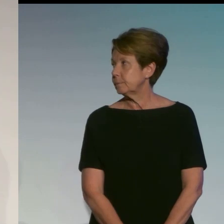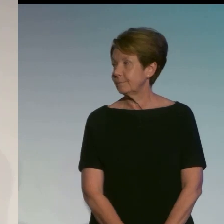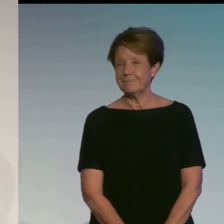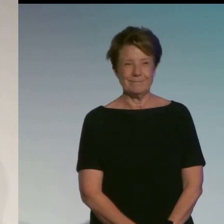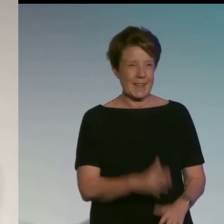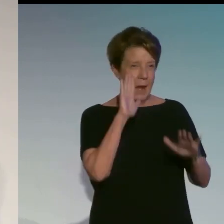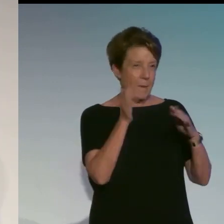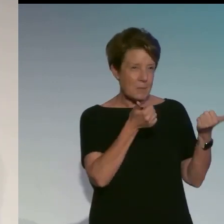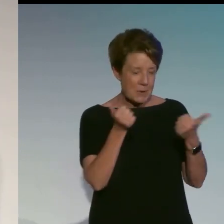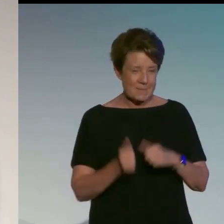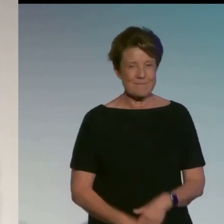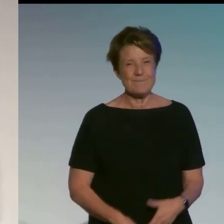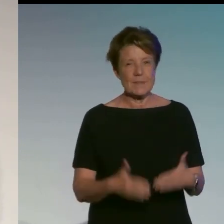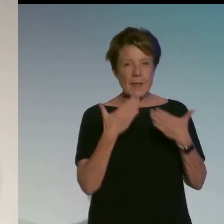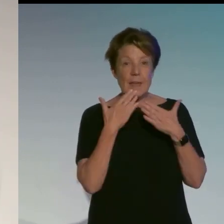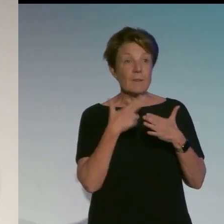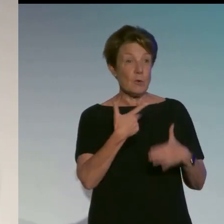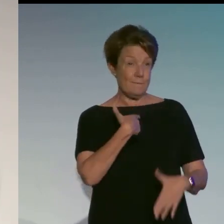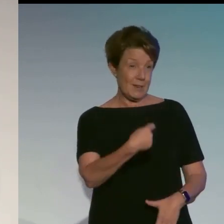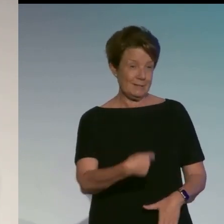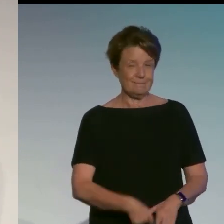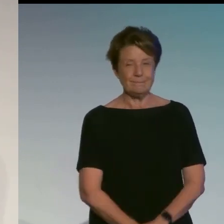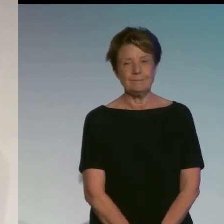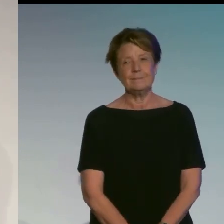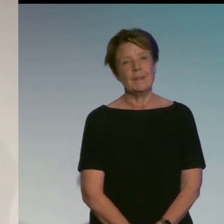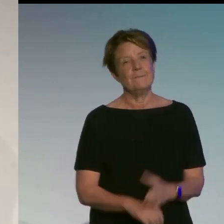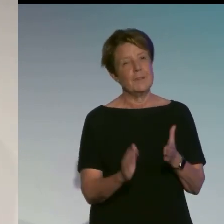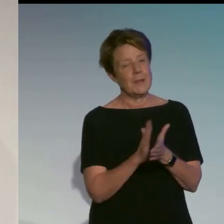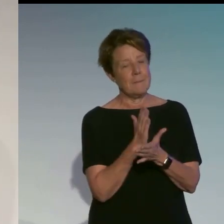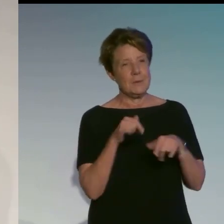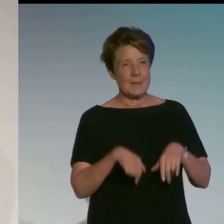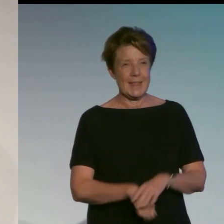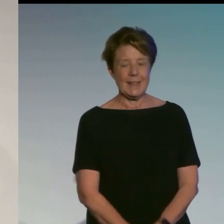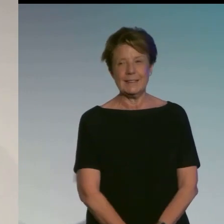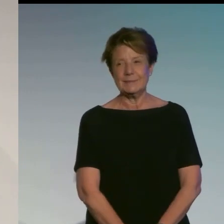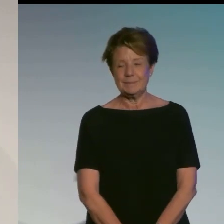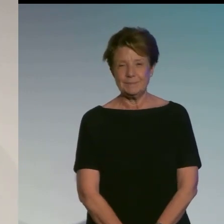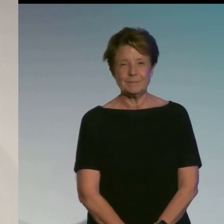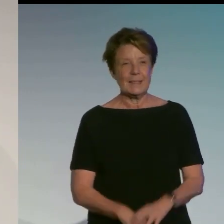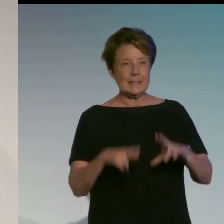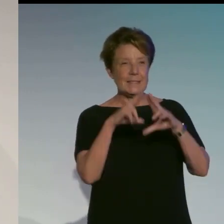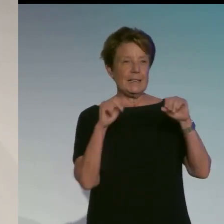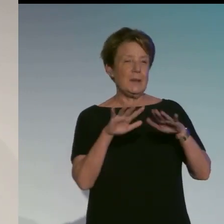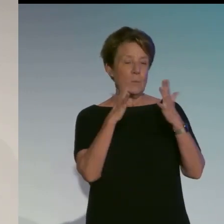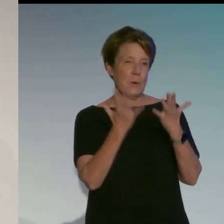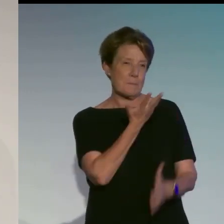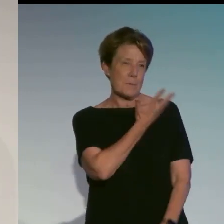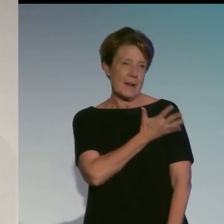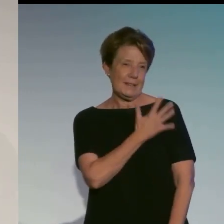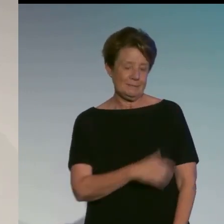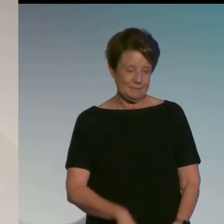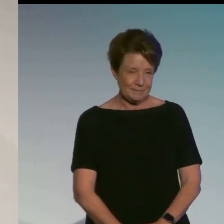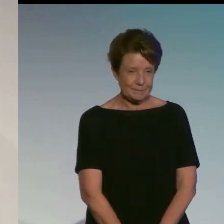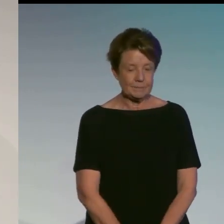Hi, everyone. Thank you for inviting me. I'm very happy to be here at Sydney World Pride. As you